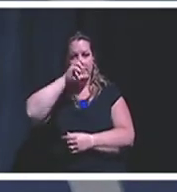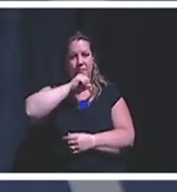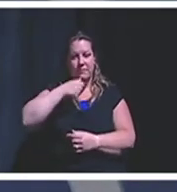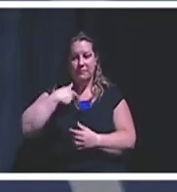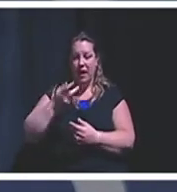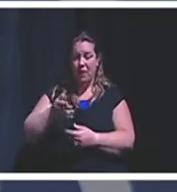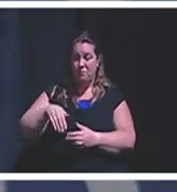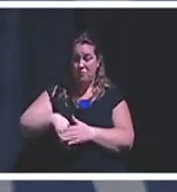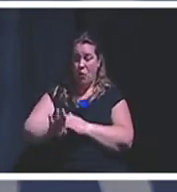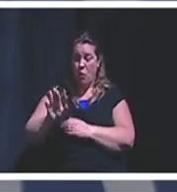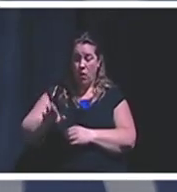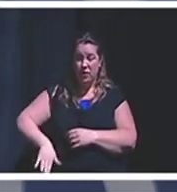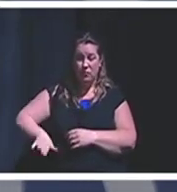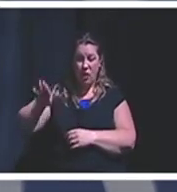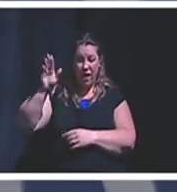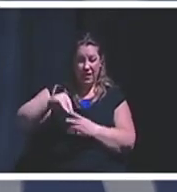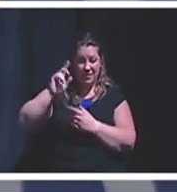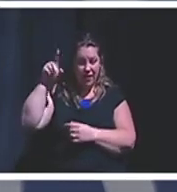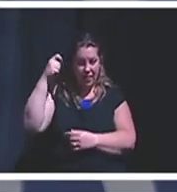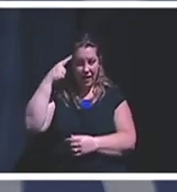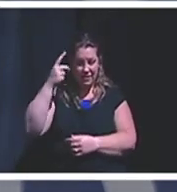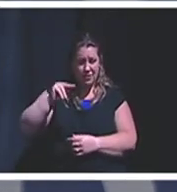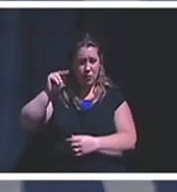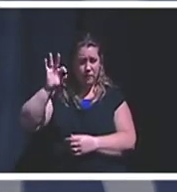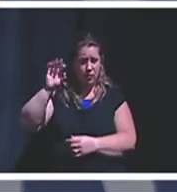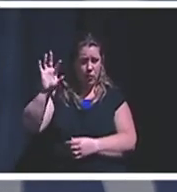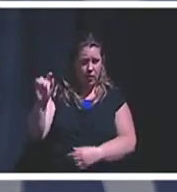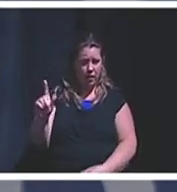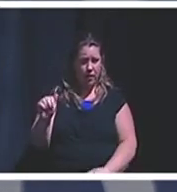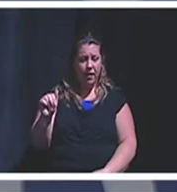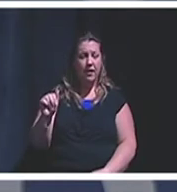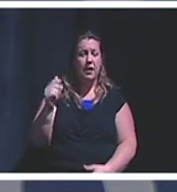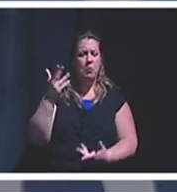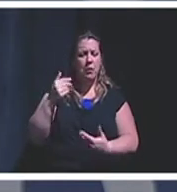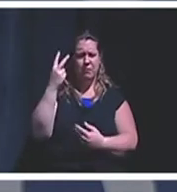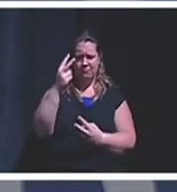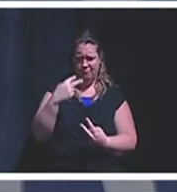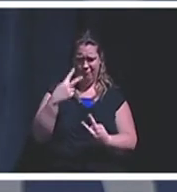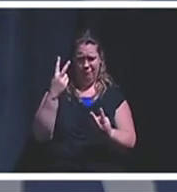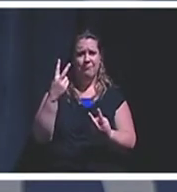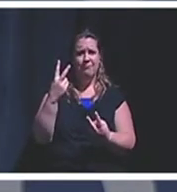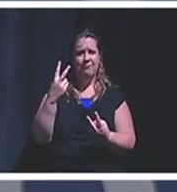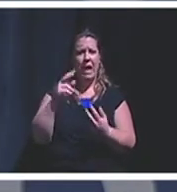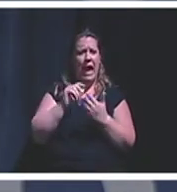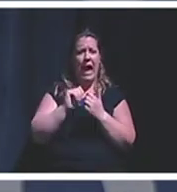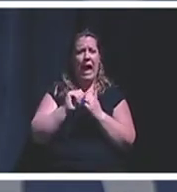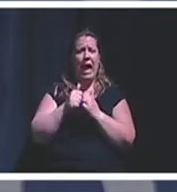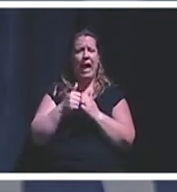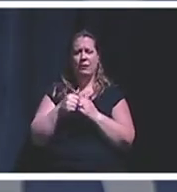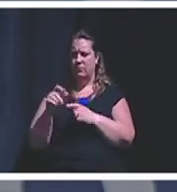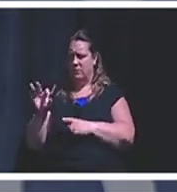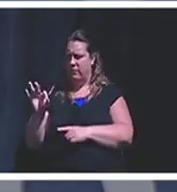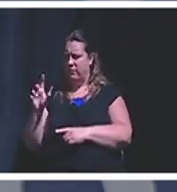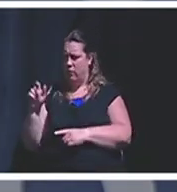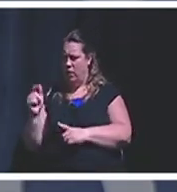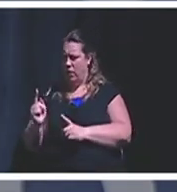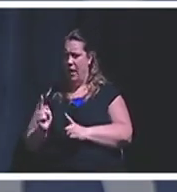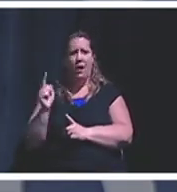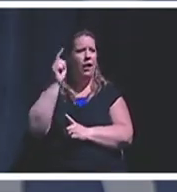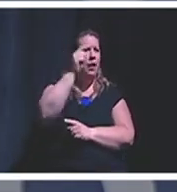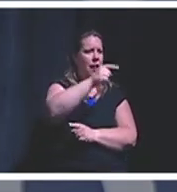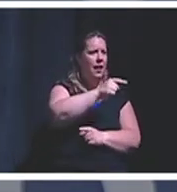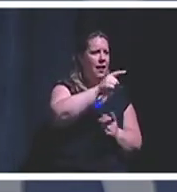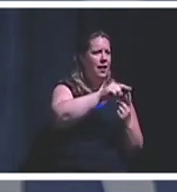Tallahassee, in North Florida. You're probably looking at me and wondering, how did he make it all the way out there to